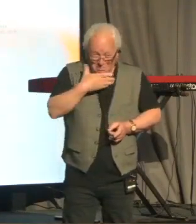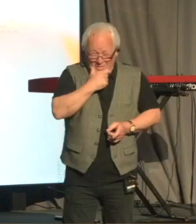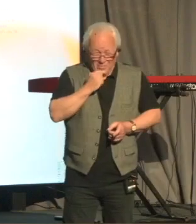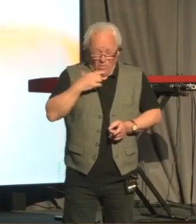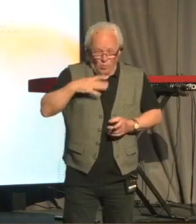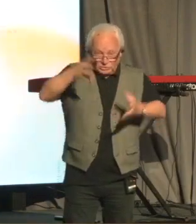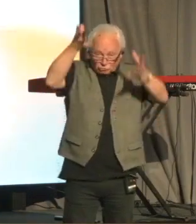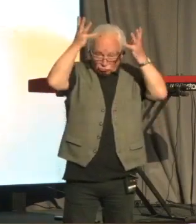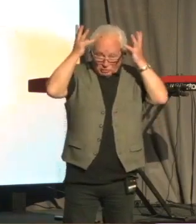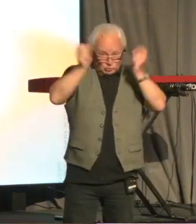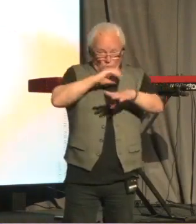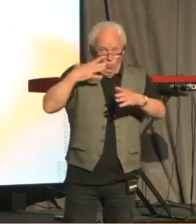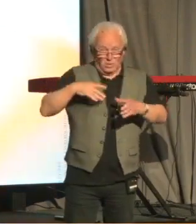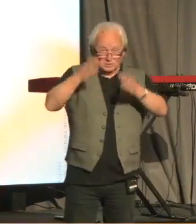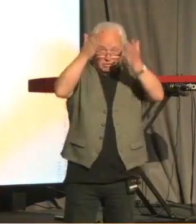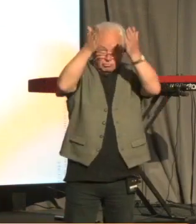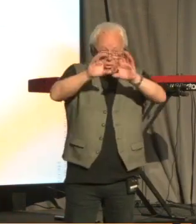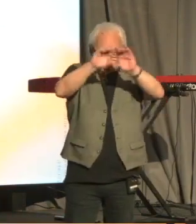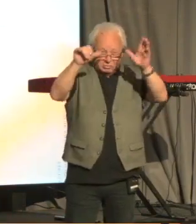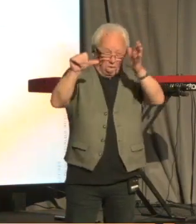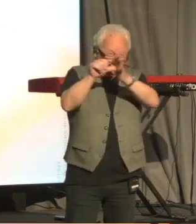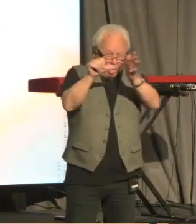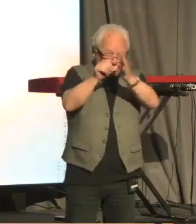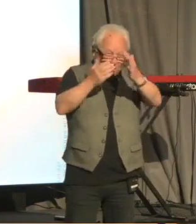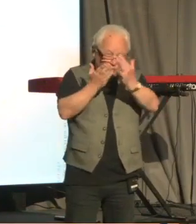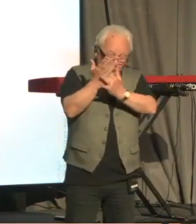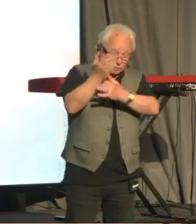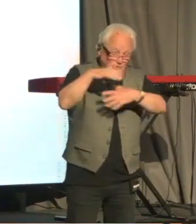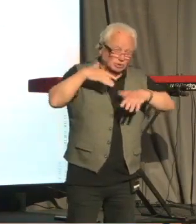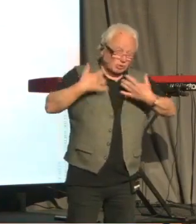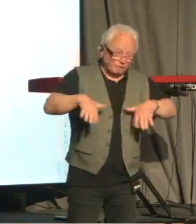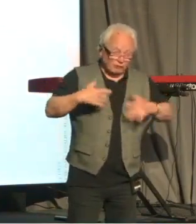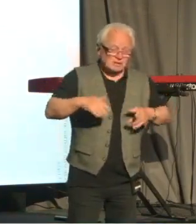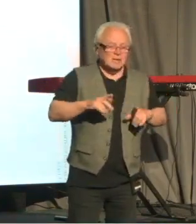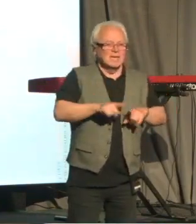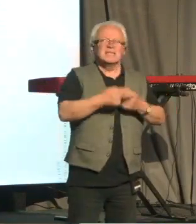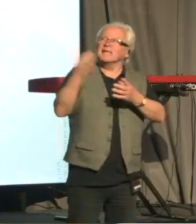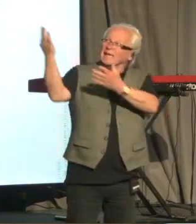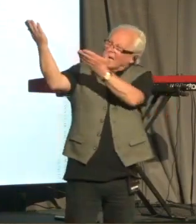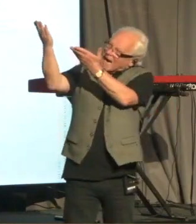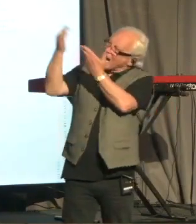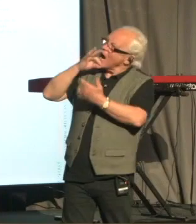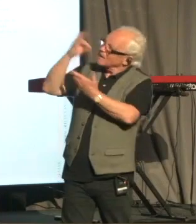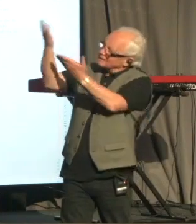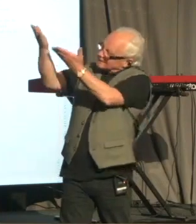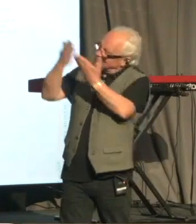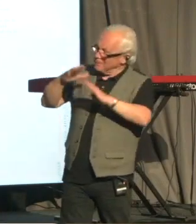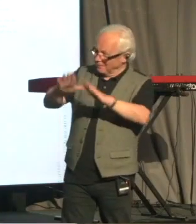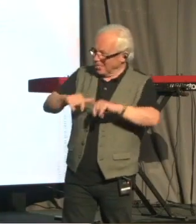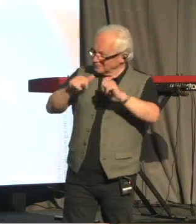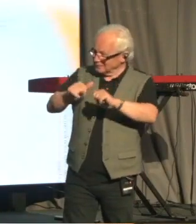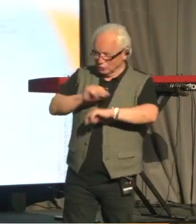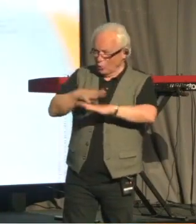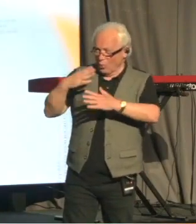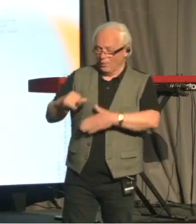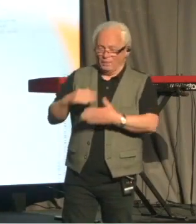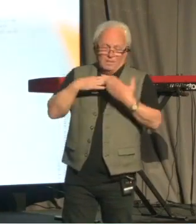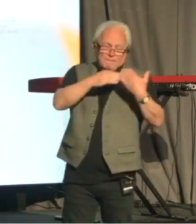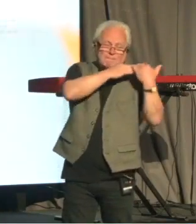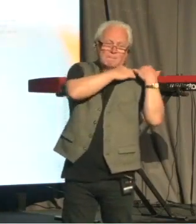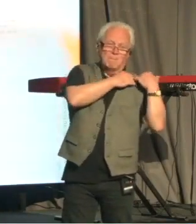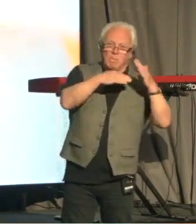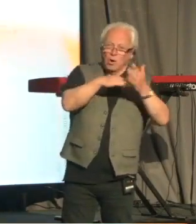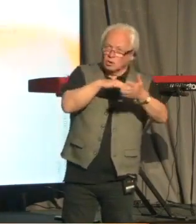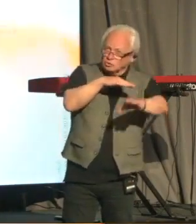I want the blessings. Oh God, give us the blessings. We love the blessings, but I don't want the burden that comes with the blessings. And